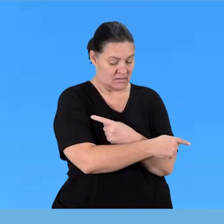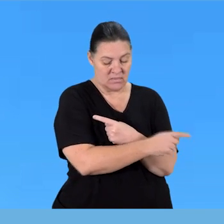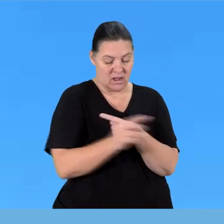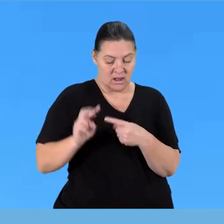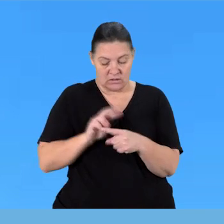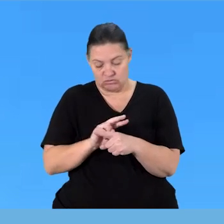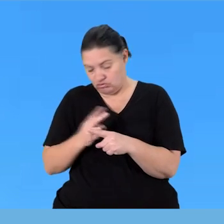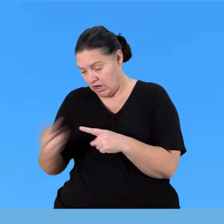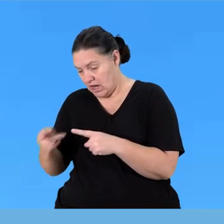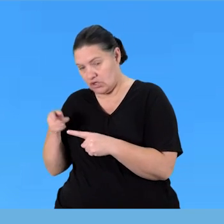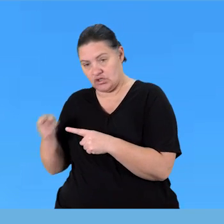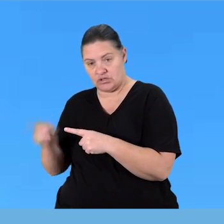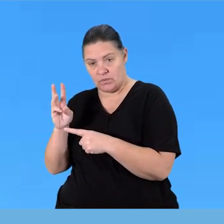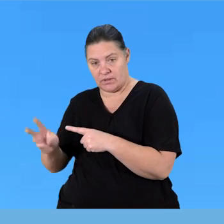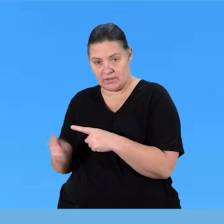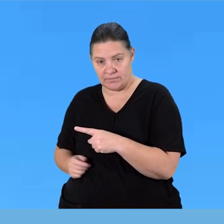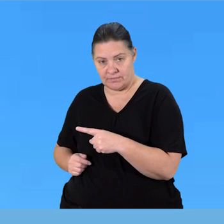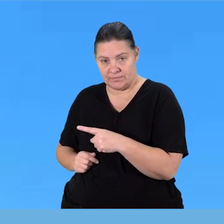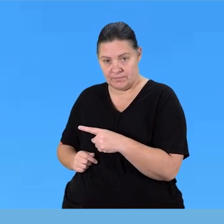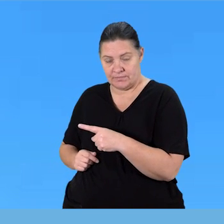the reactants.